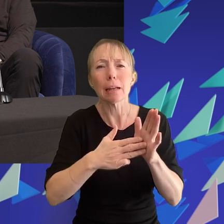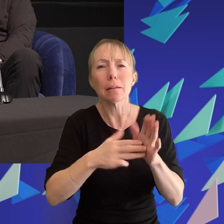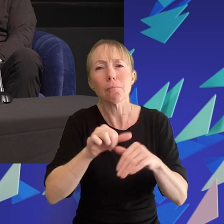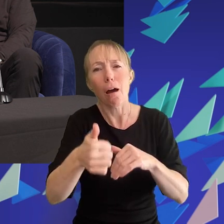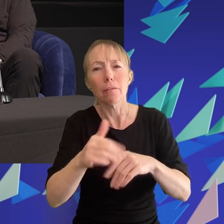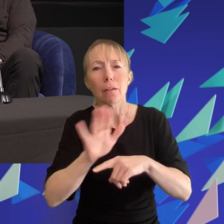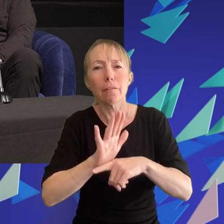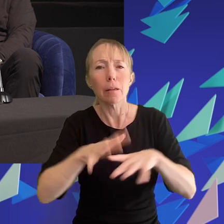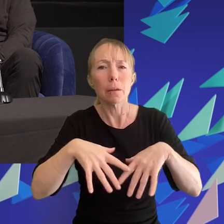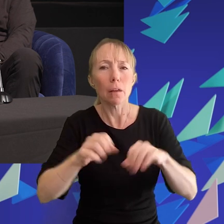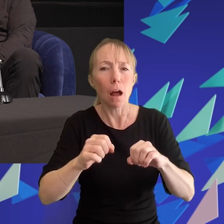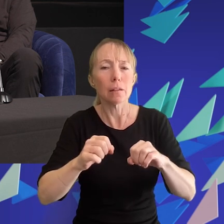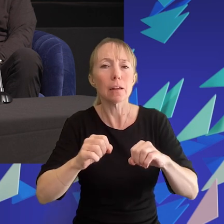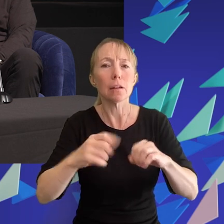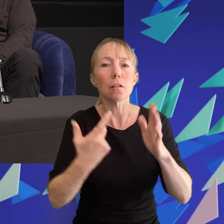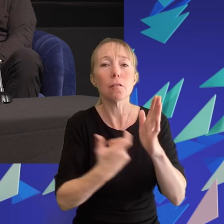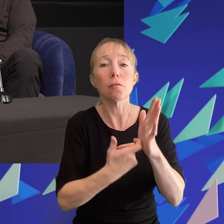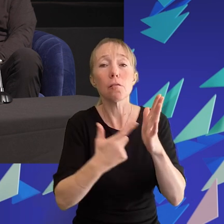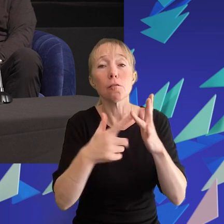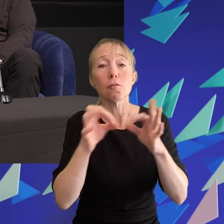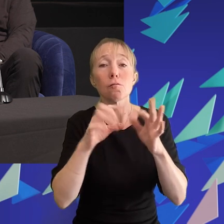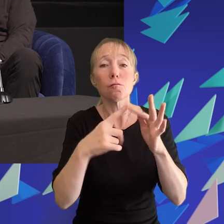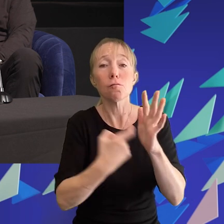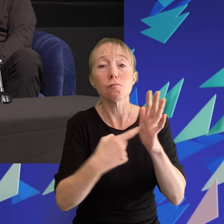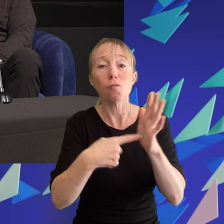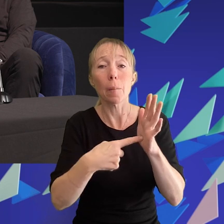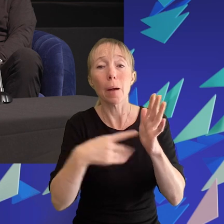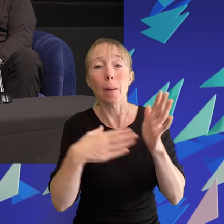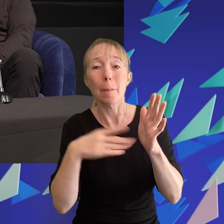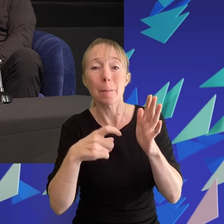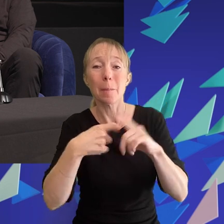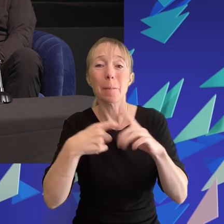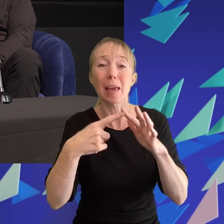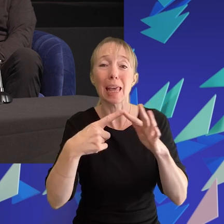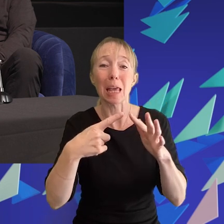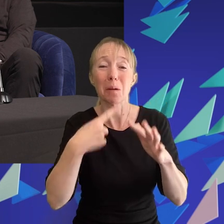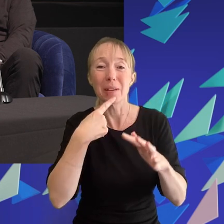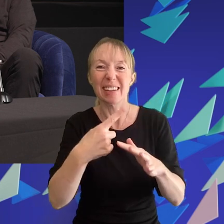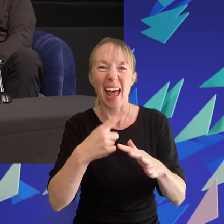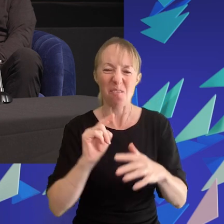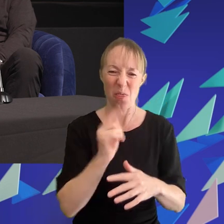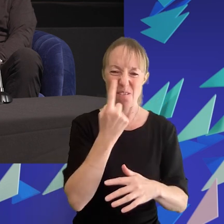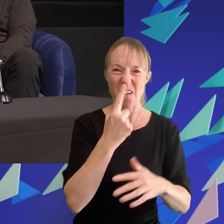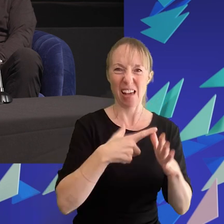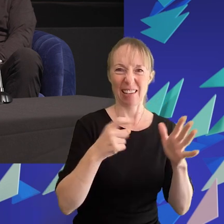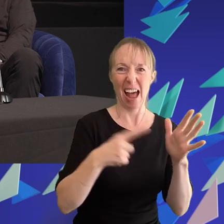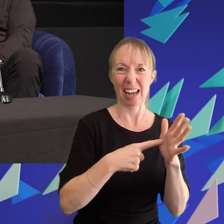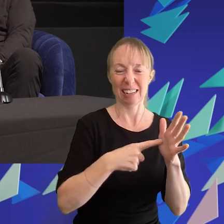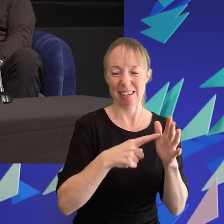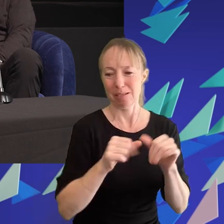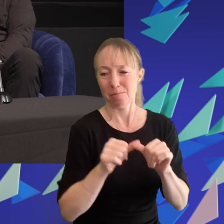which Robert McKee would say, we're going from the first act to the second act. You know, we've got this thing